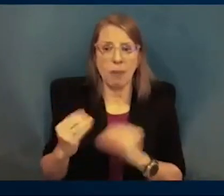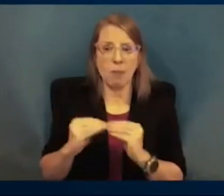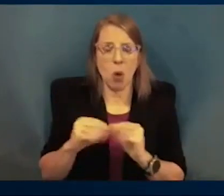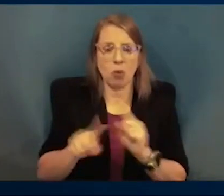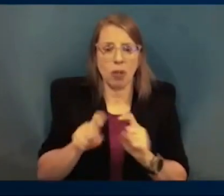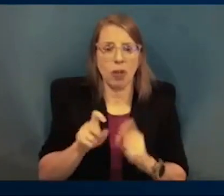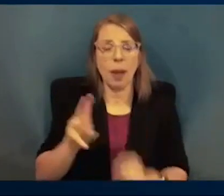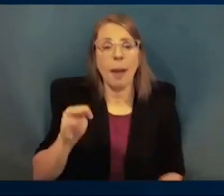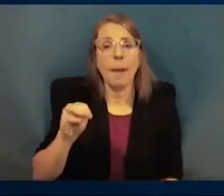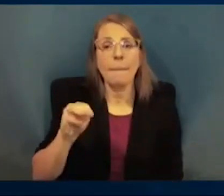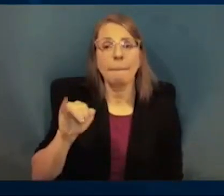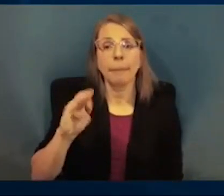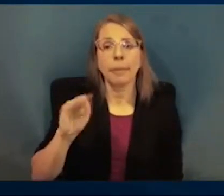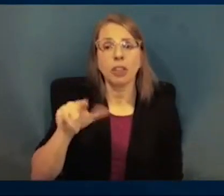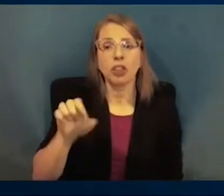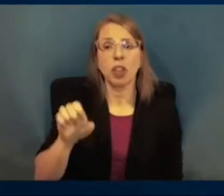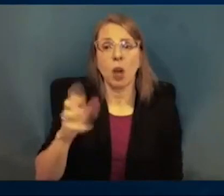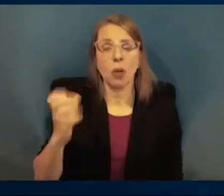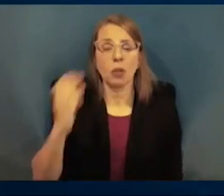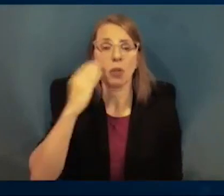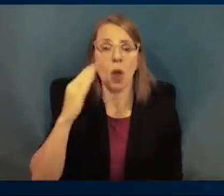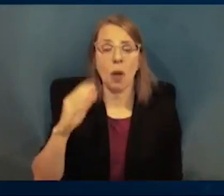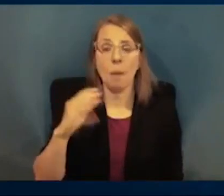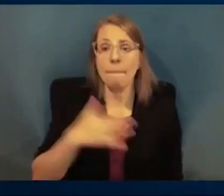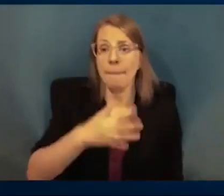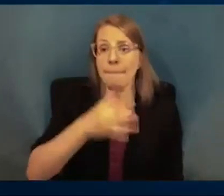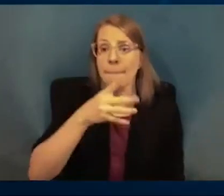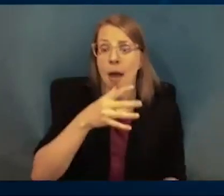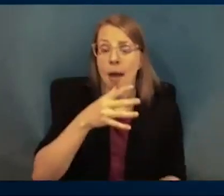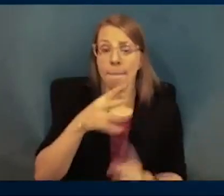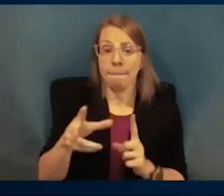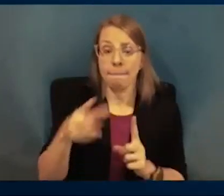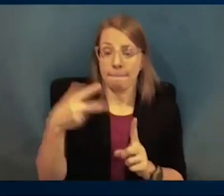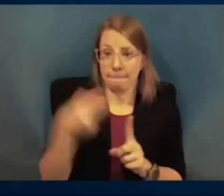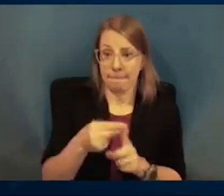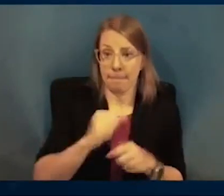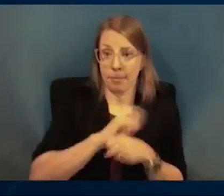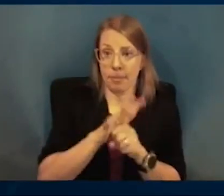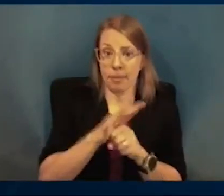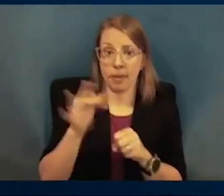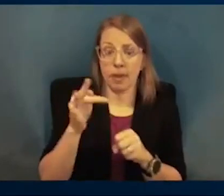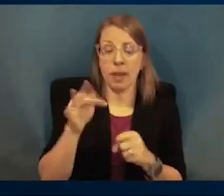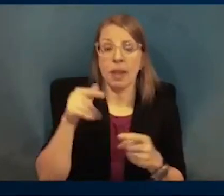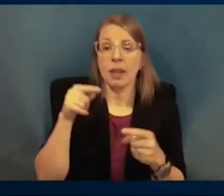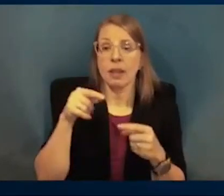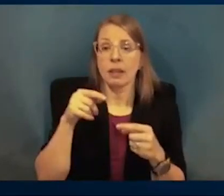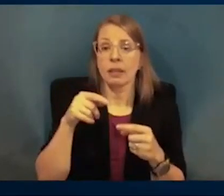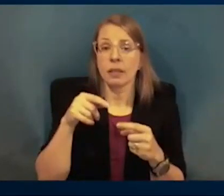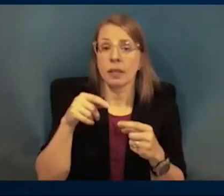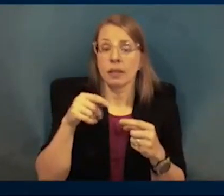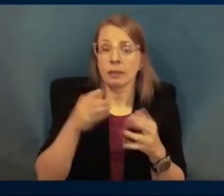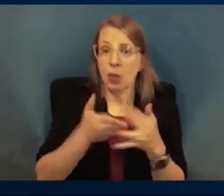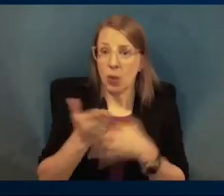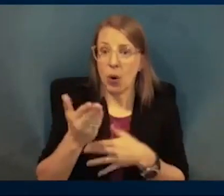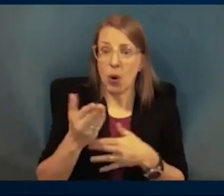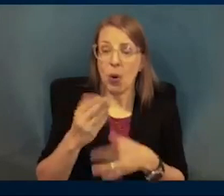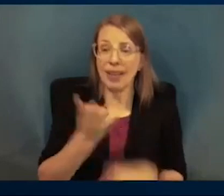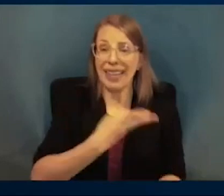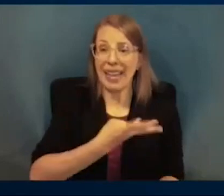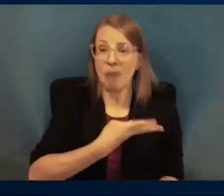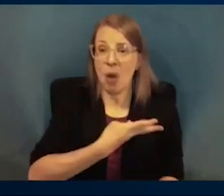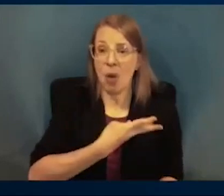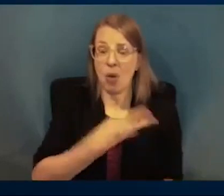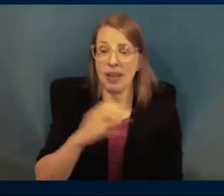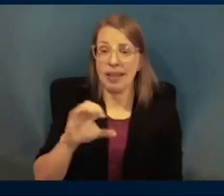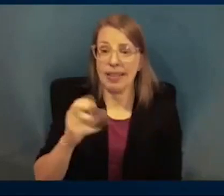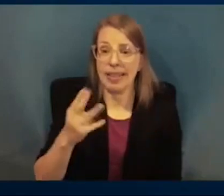to know, she said, my mom received the COVID vaccines during chemotherapy. Is there research regarding effectiveness of